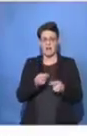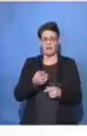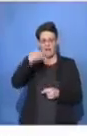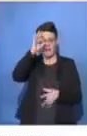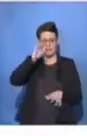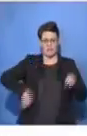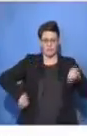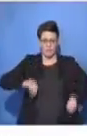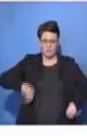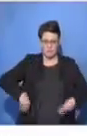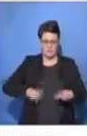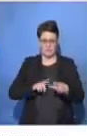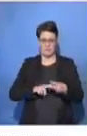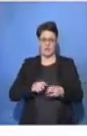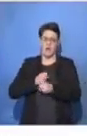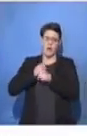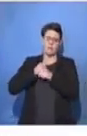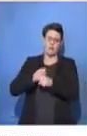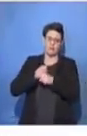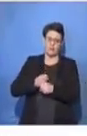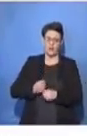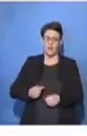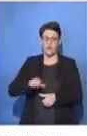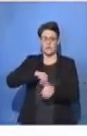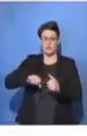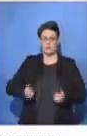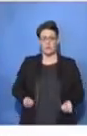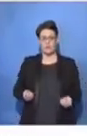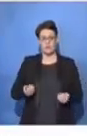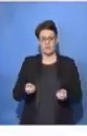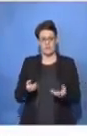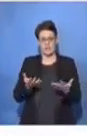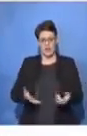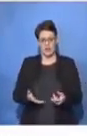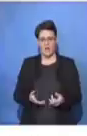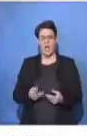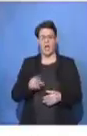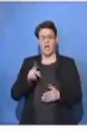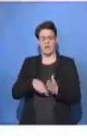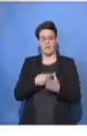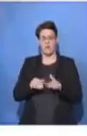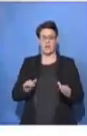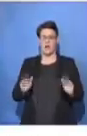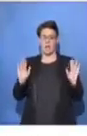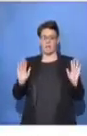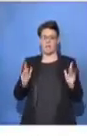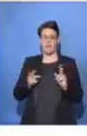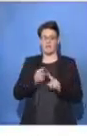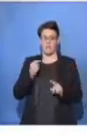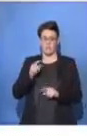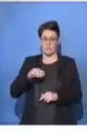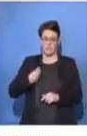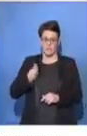corruption, protests related to social service delivery, and voter apathy among the youth.